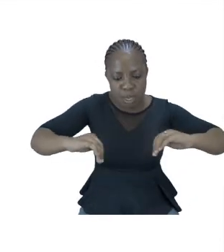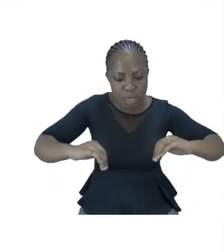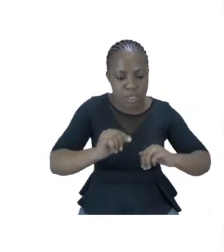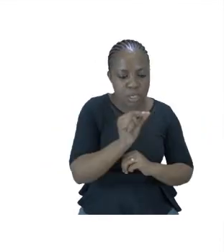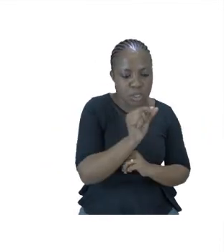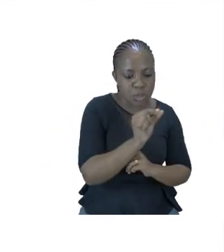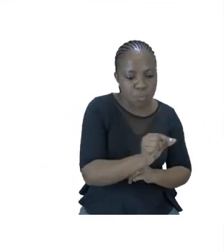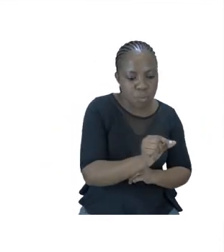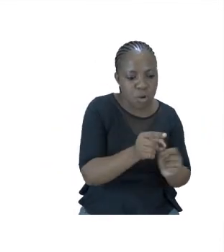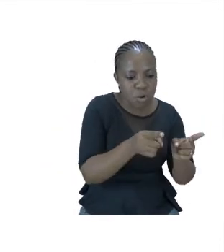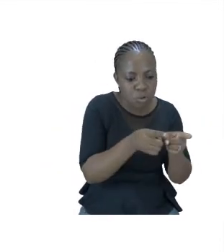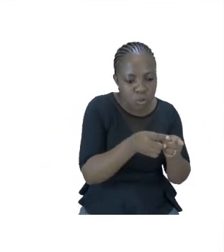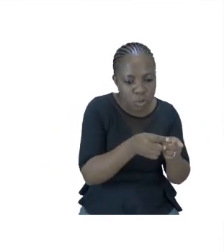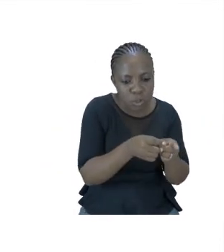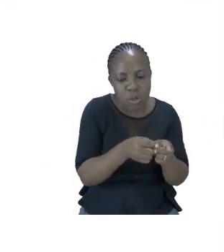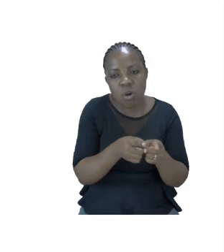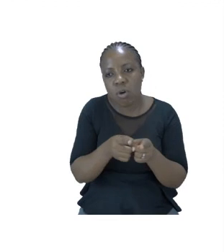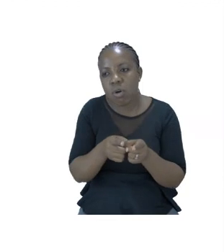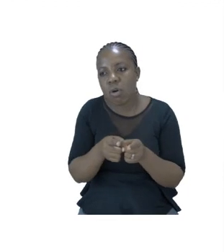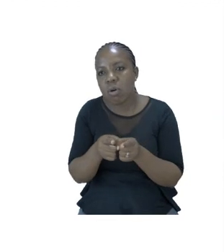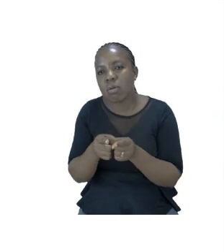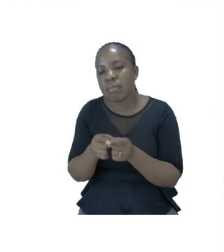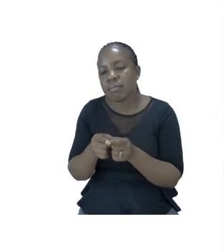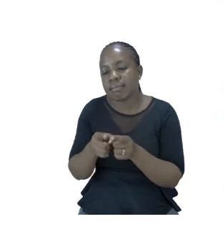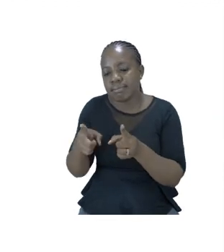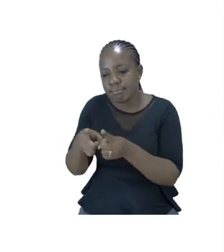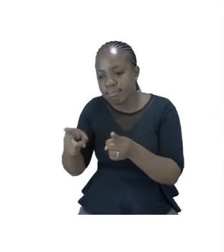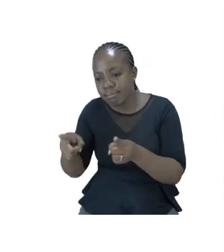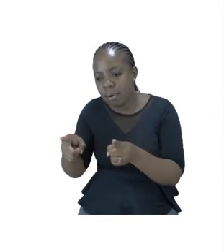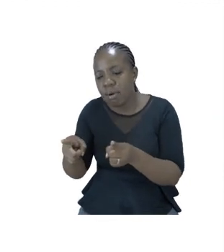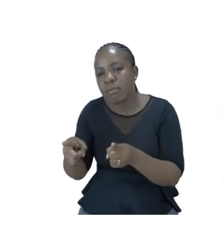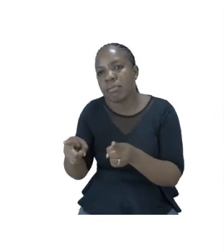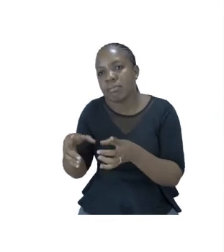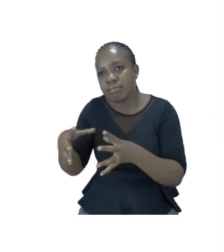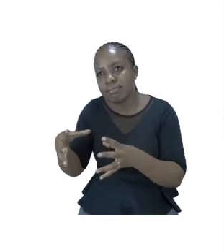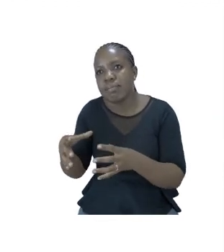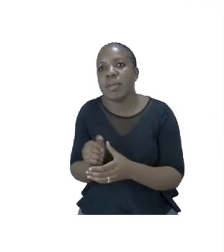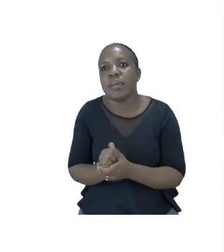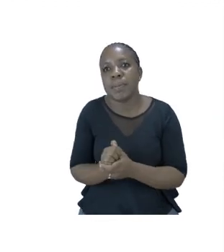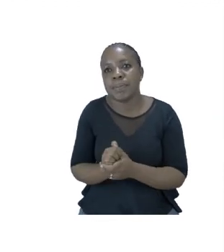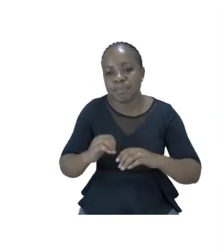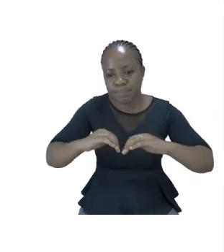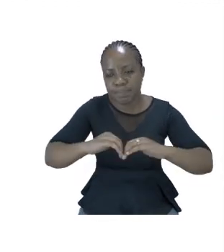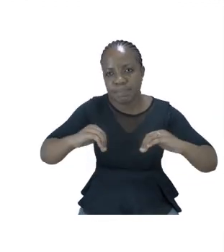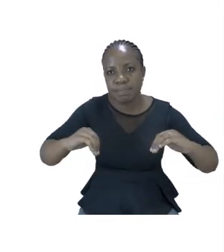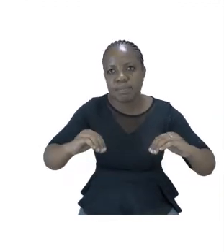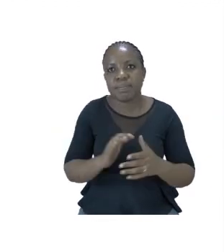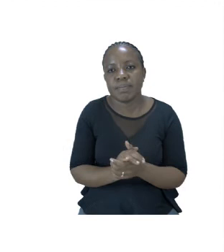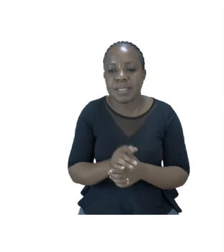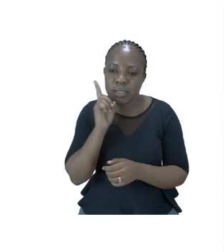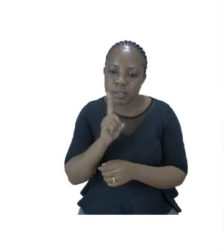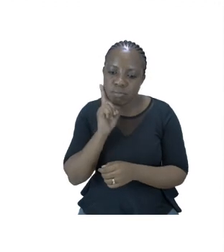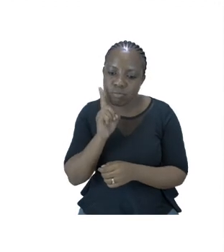we need to be careful whenever we are holding a pair of scissors. Then when you are done with this